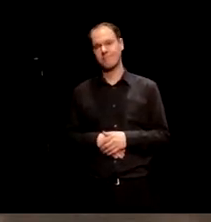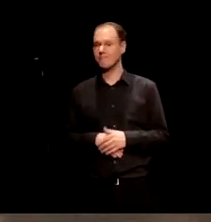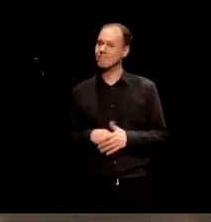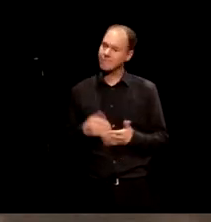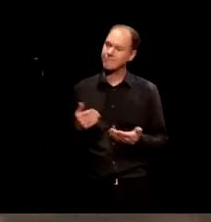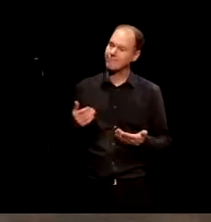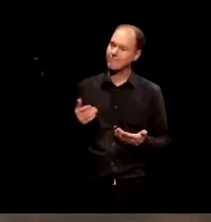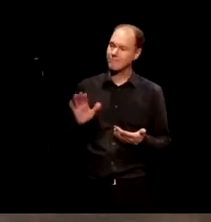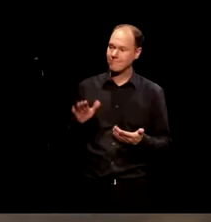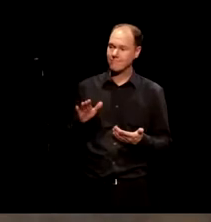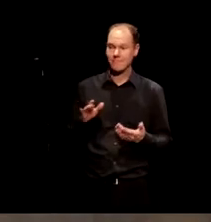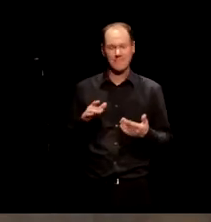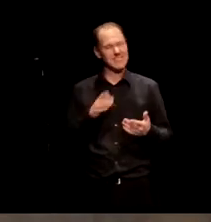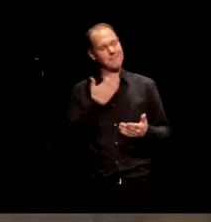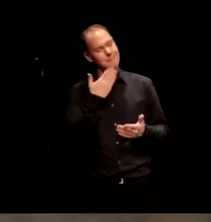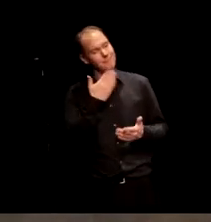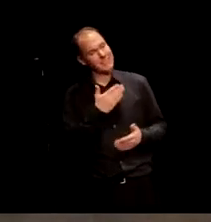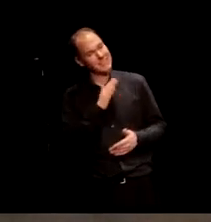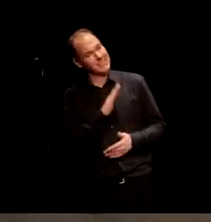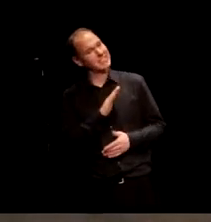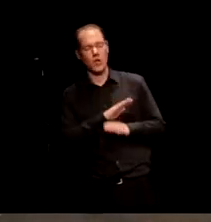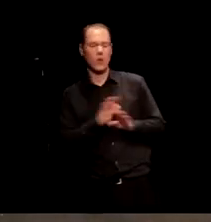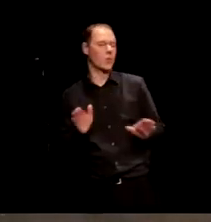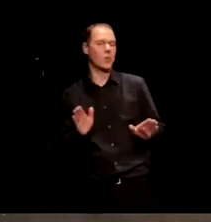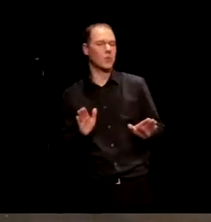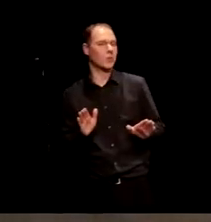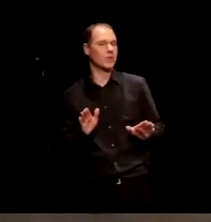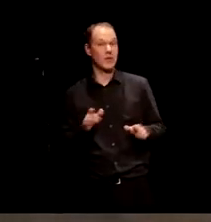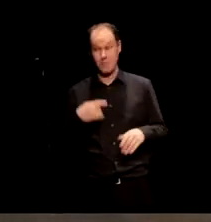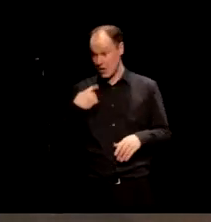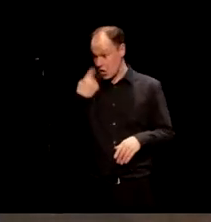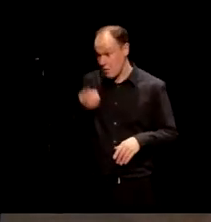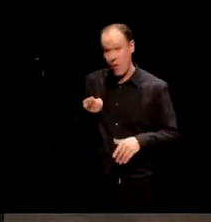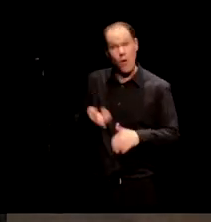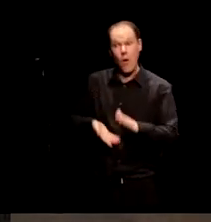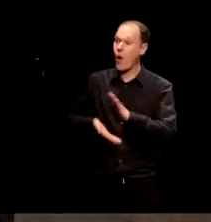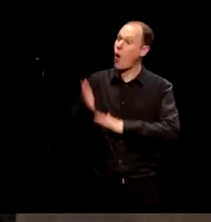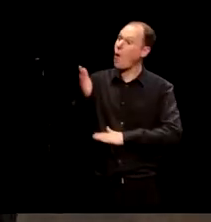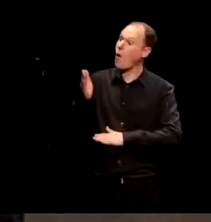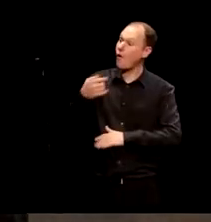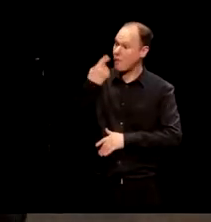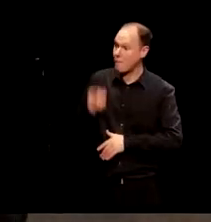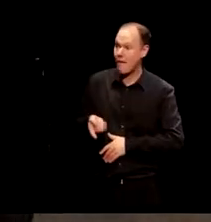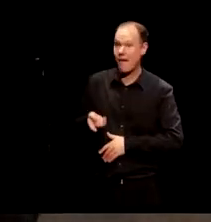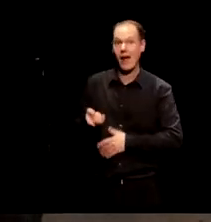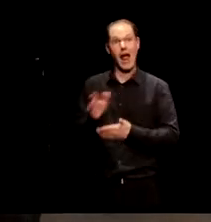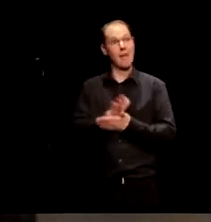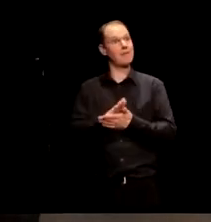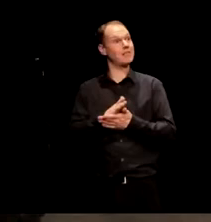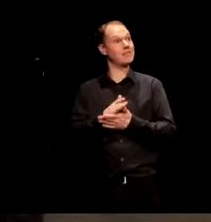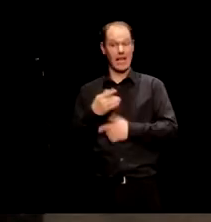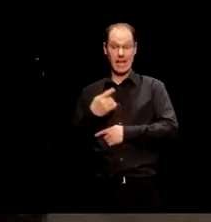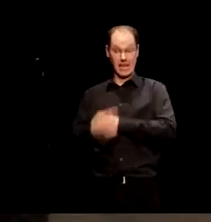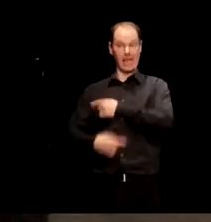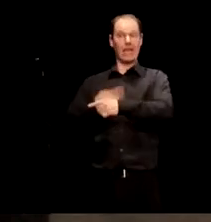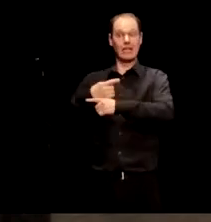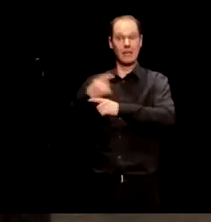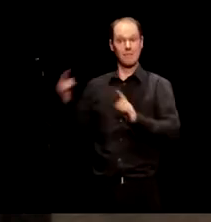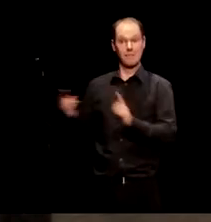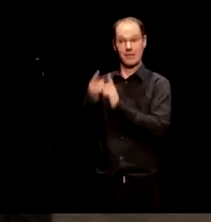Ruth, can't you understand? Rob, please, don't. But you're going tomorrow. It may be a year before I see you